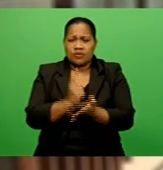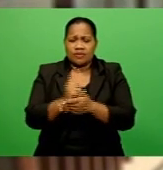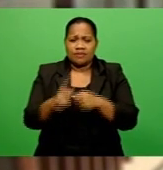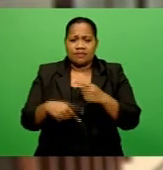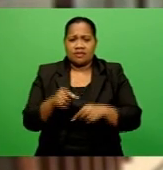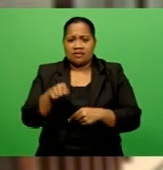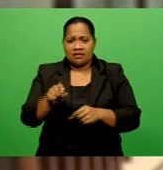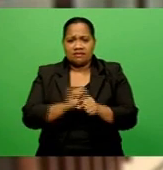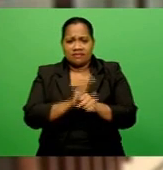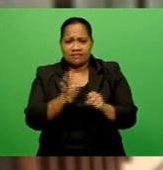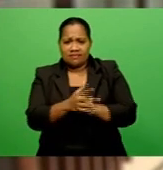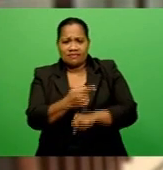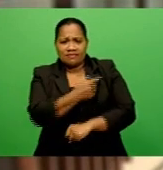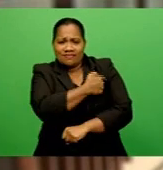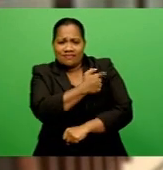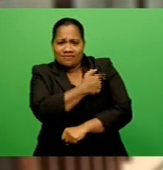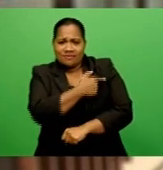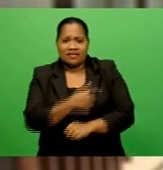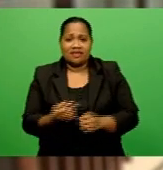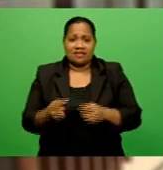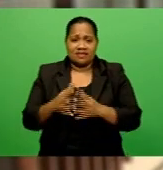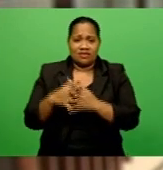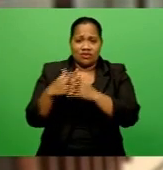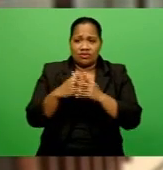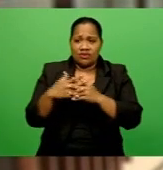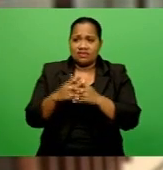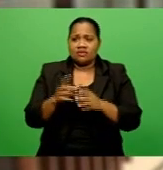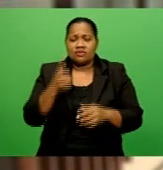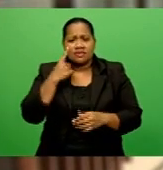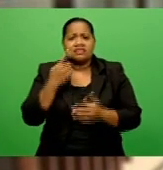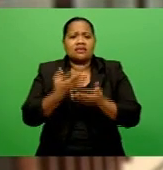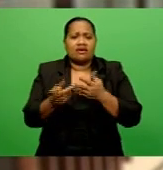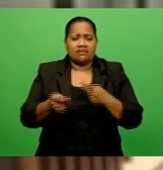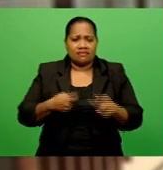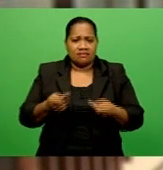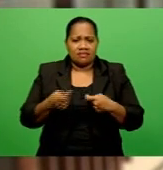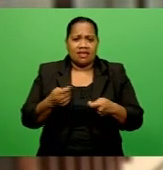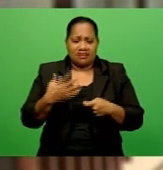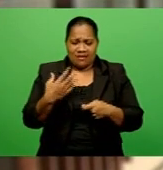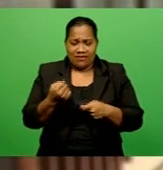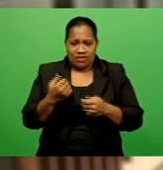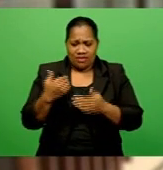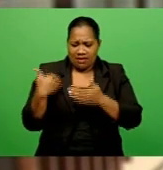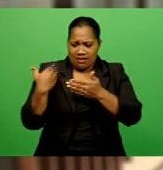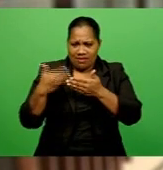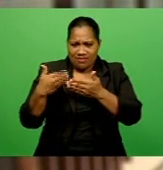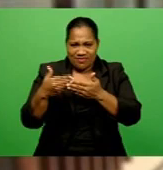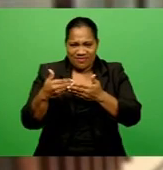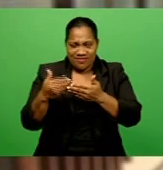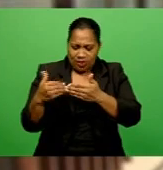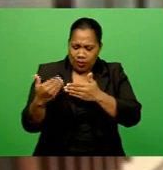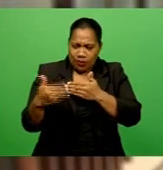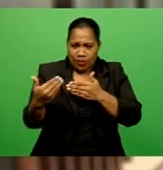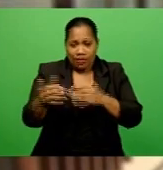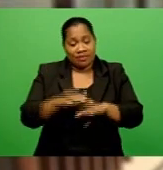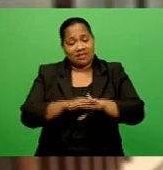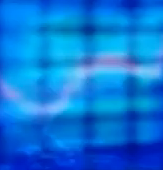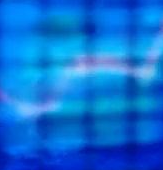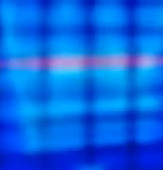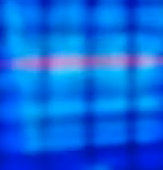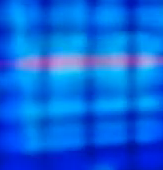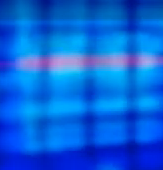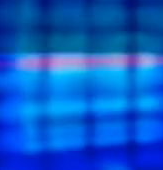stimulus package for the U.S. So let's see how the market tone settles in for the coming days. But that's all from HFC Bank for now.